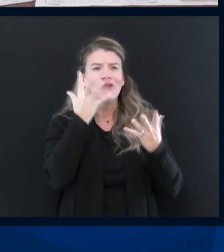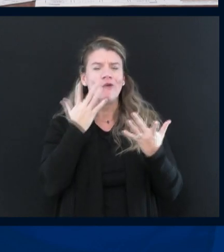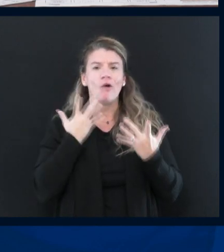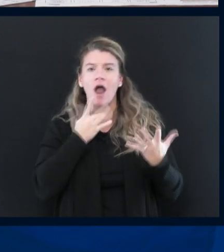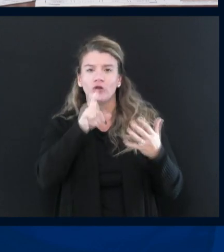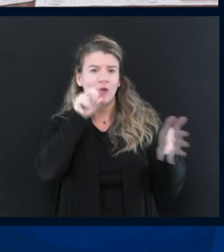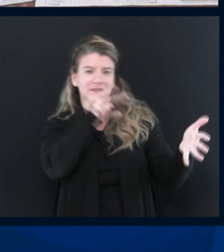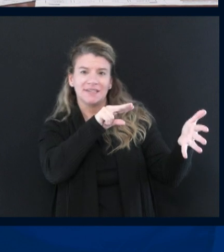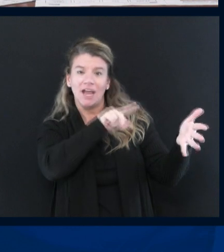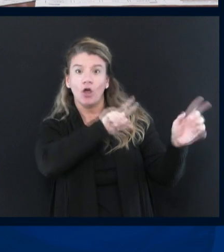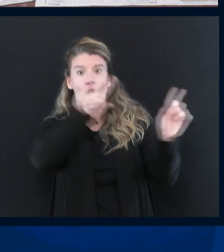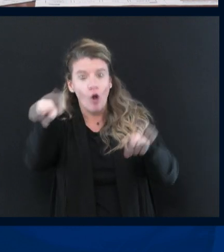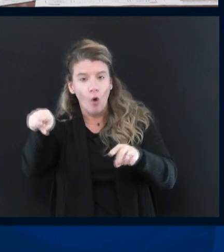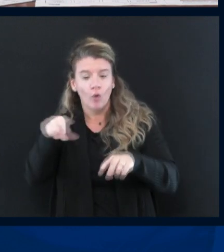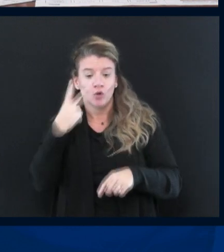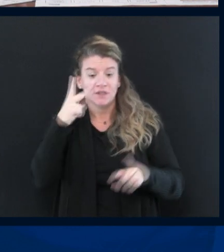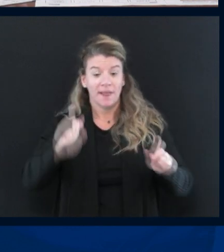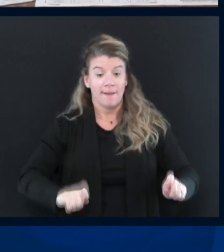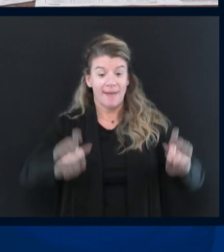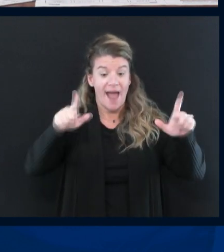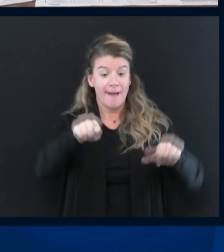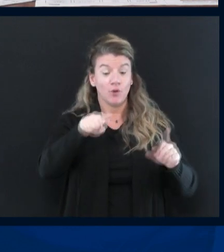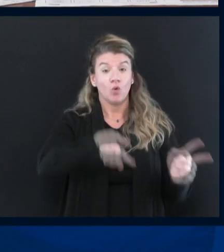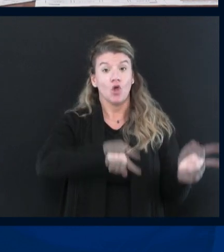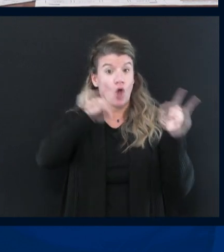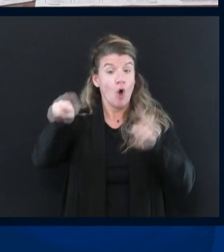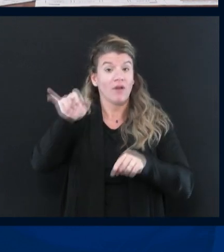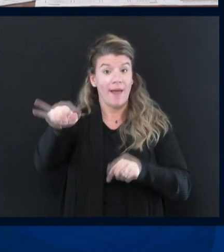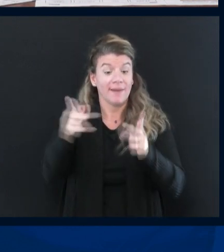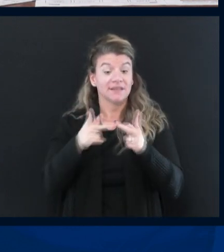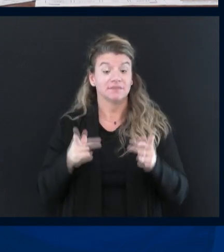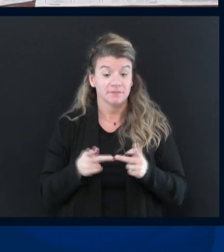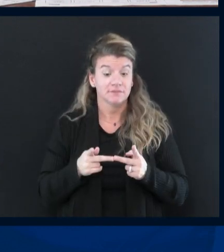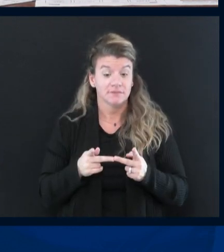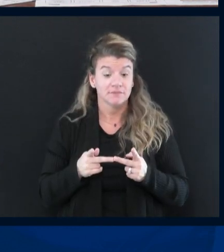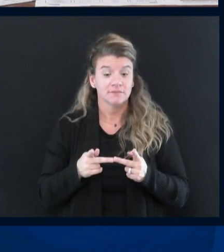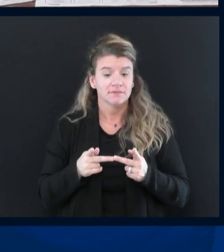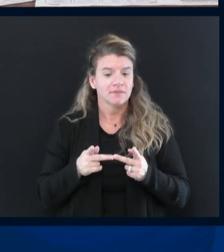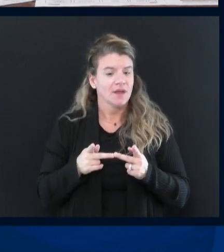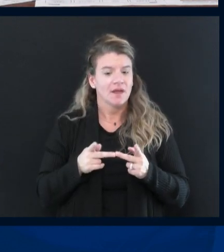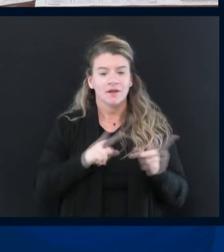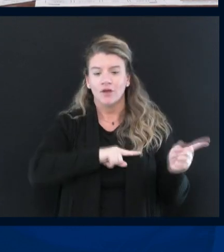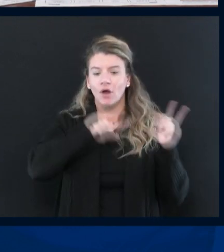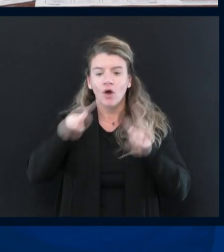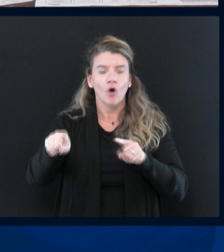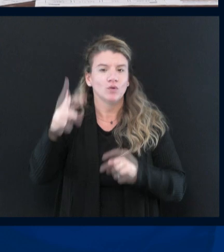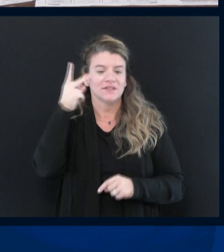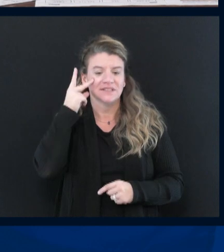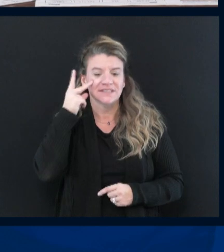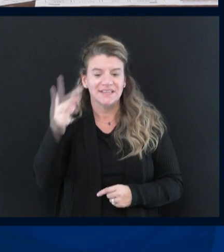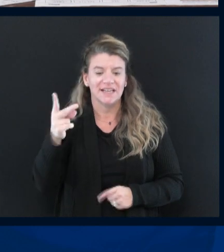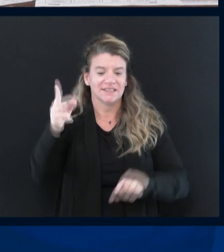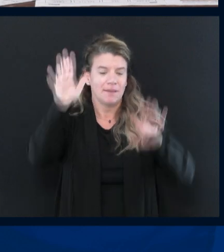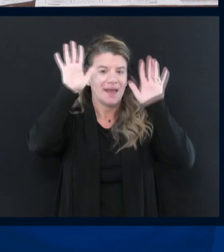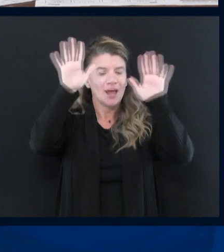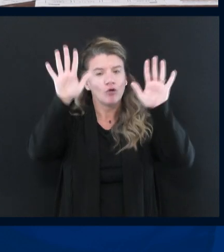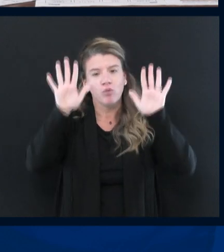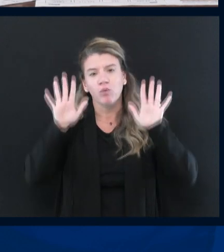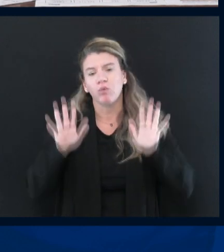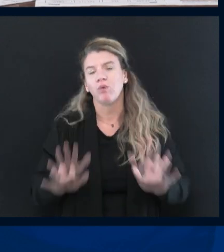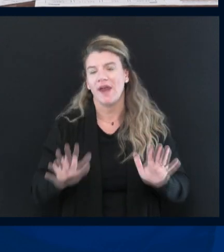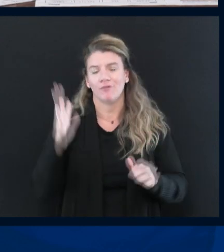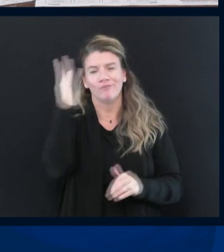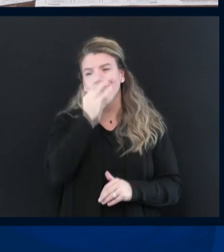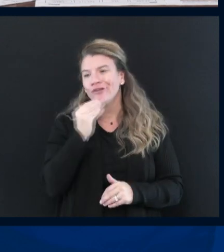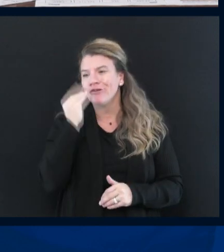map's on your screen. Go to that map, and go see some incredible foliage and the beauty of